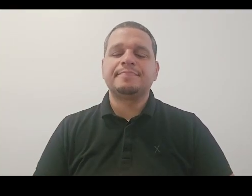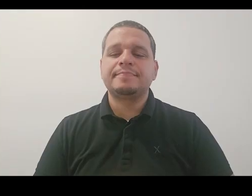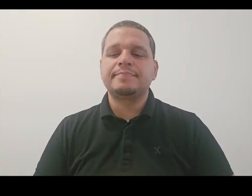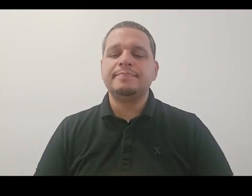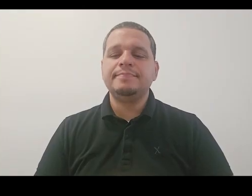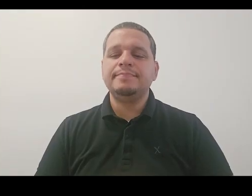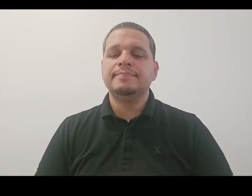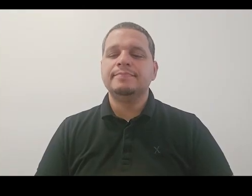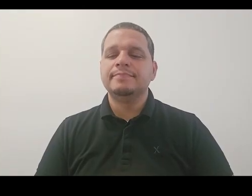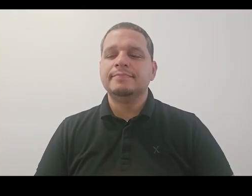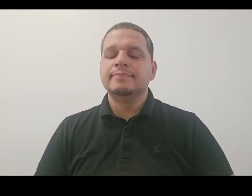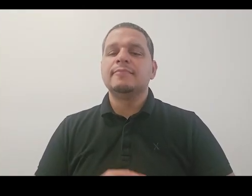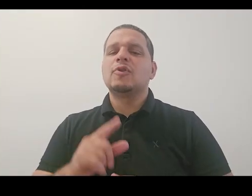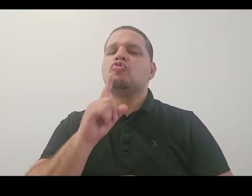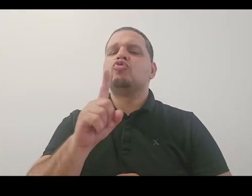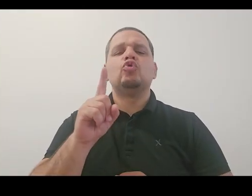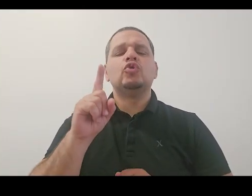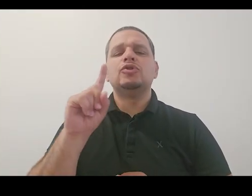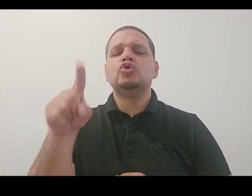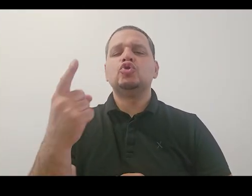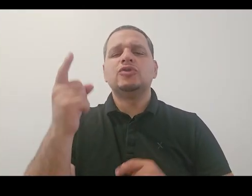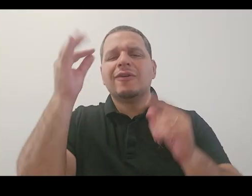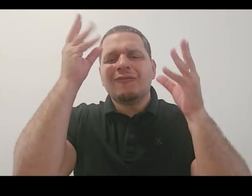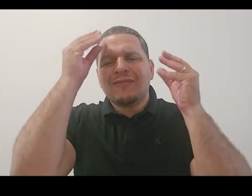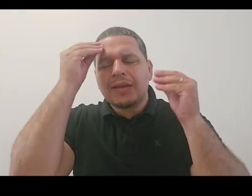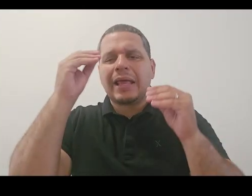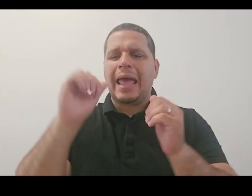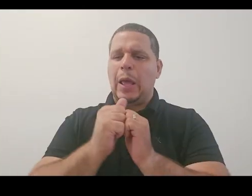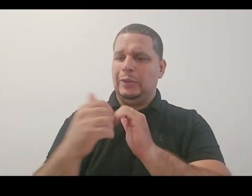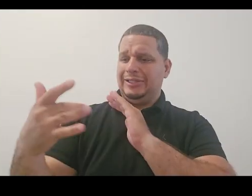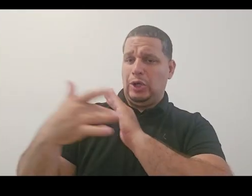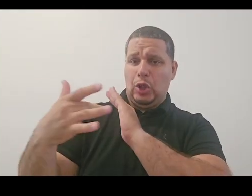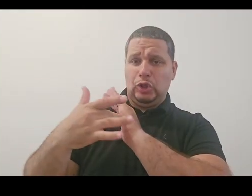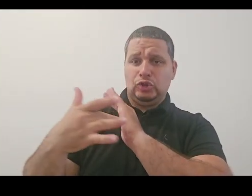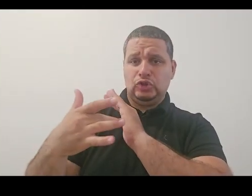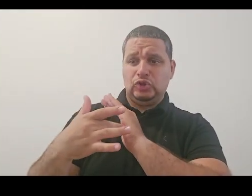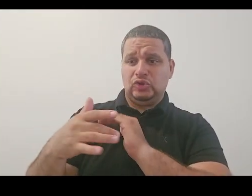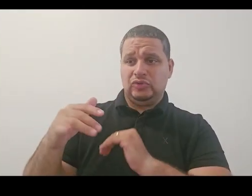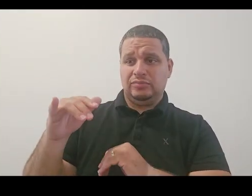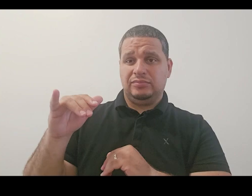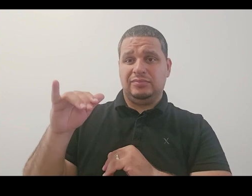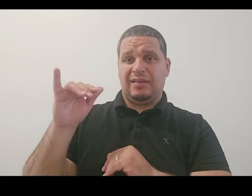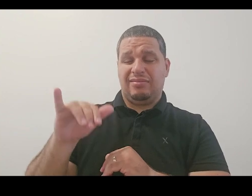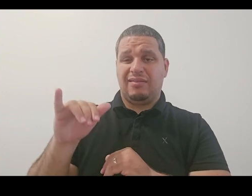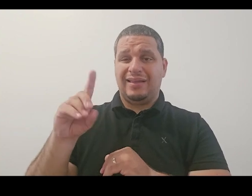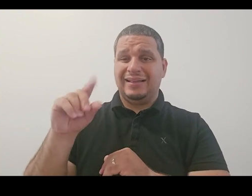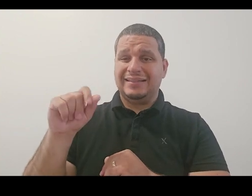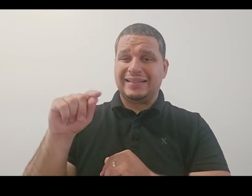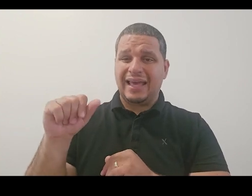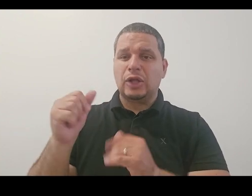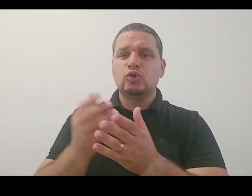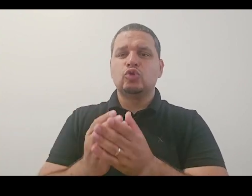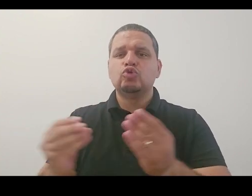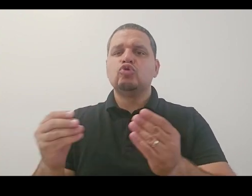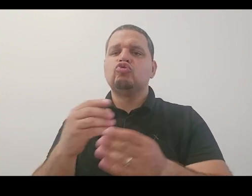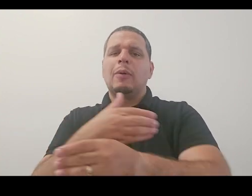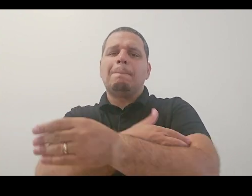just kind of reflecting on how technology and tactile solutions empower daily